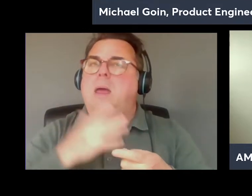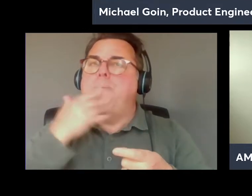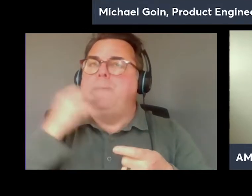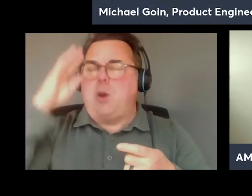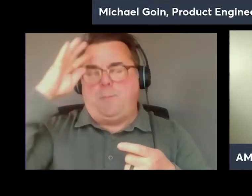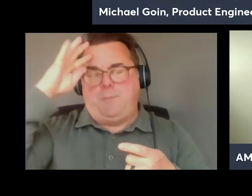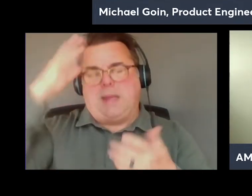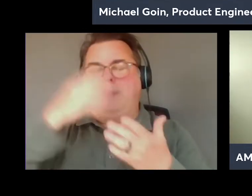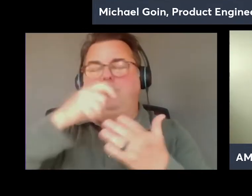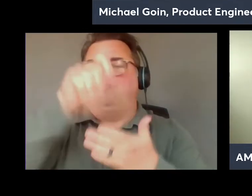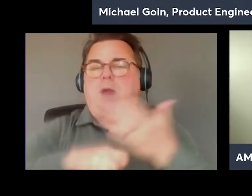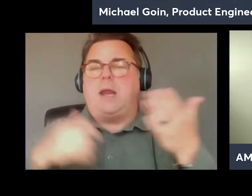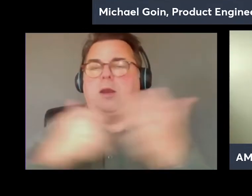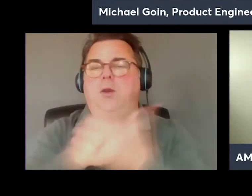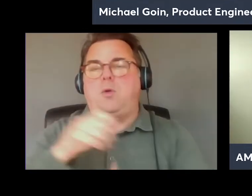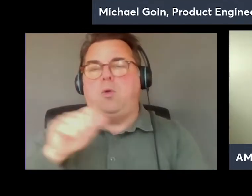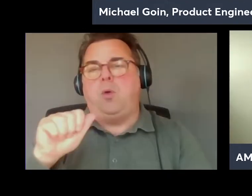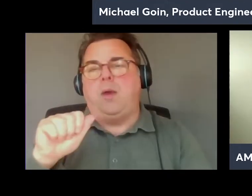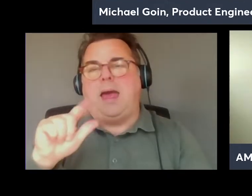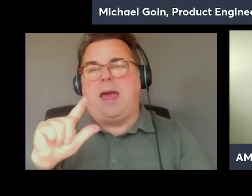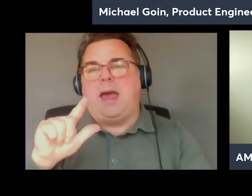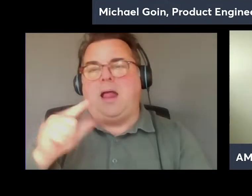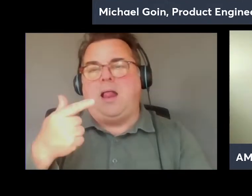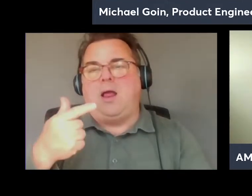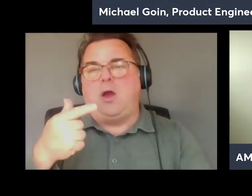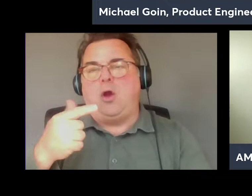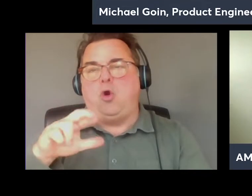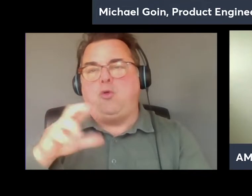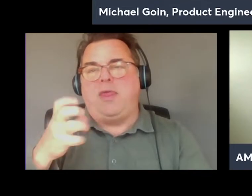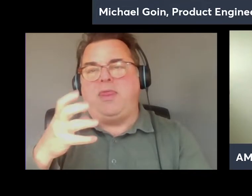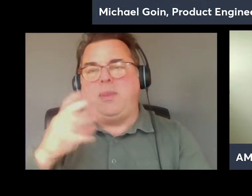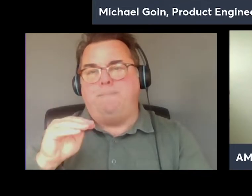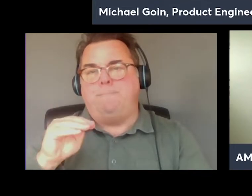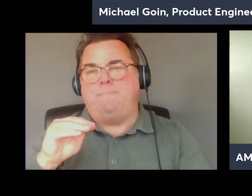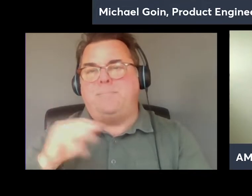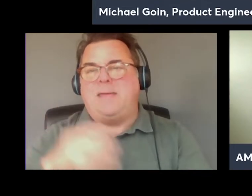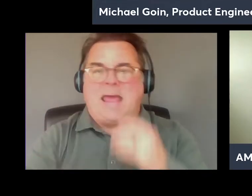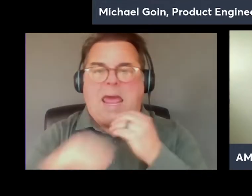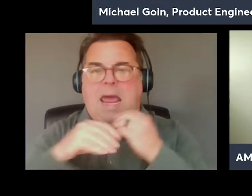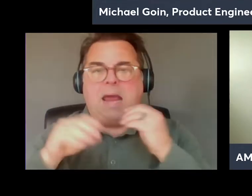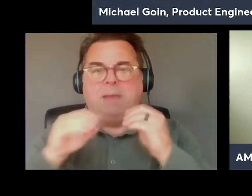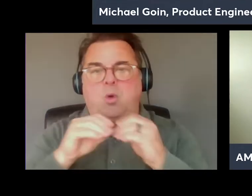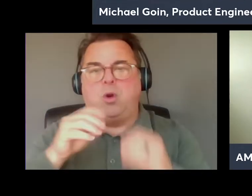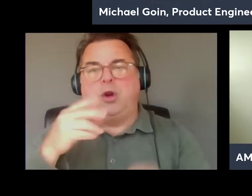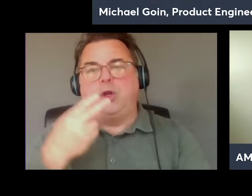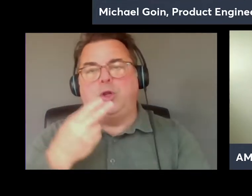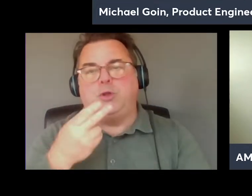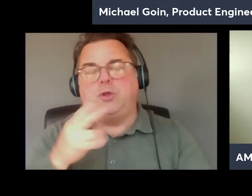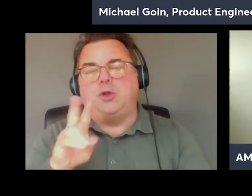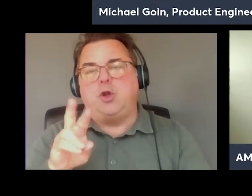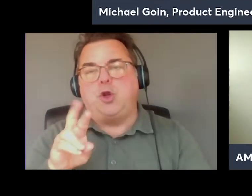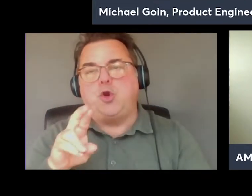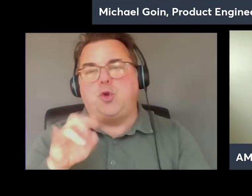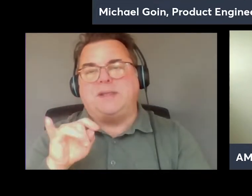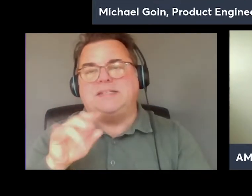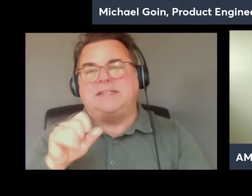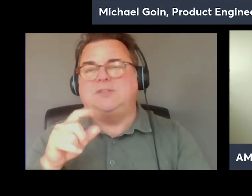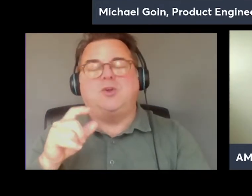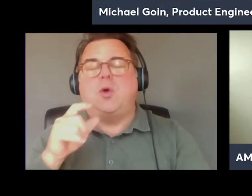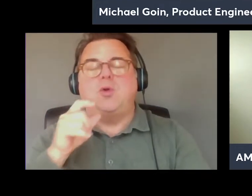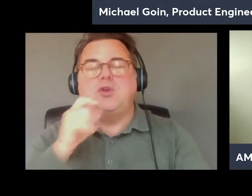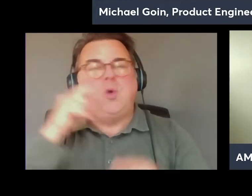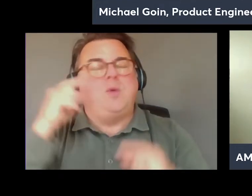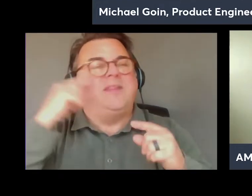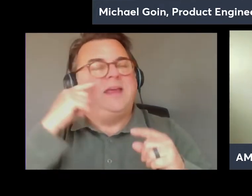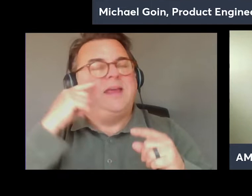models more efficiently with more heuristics and sort of flip this problem on its head? And